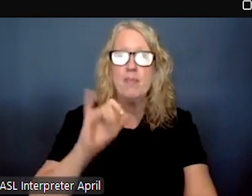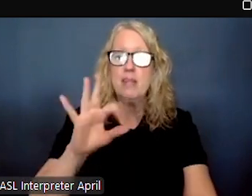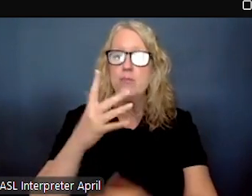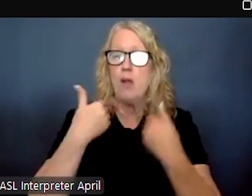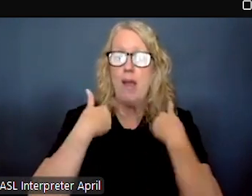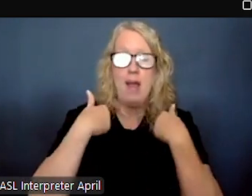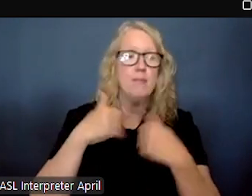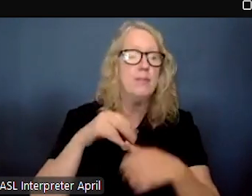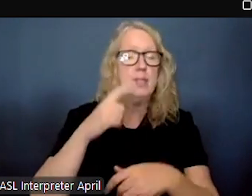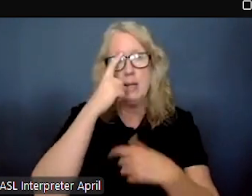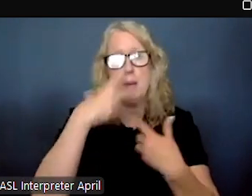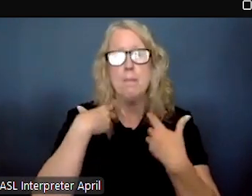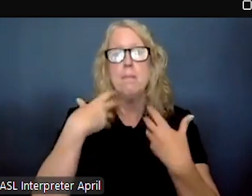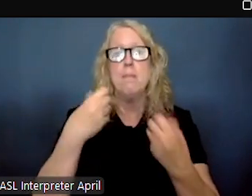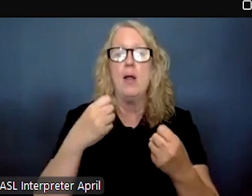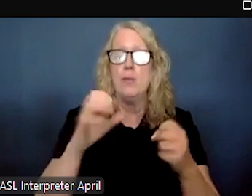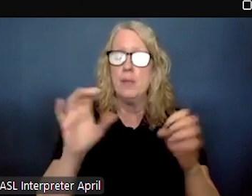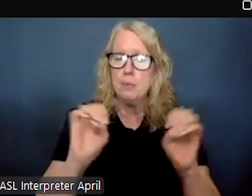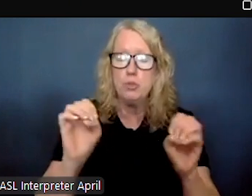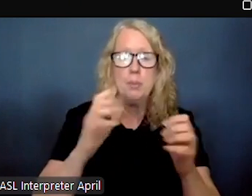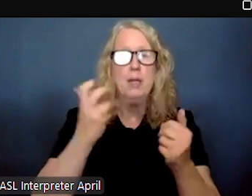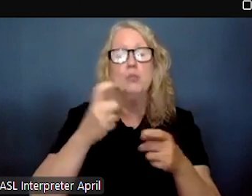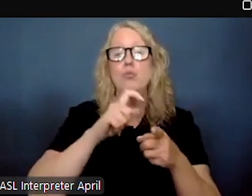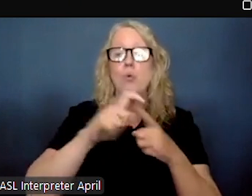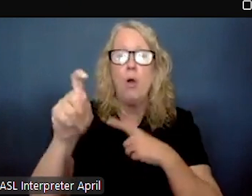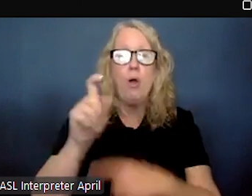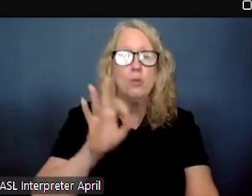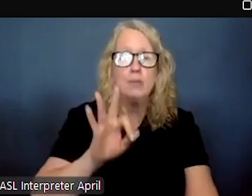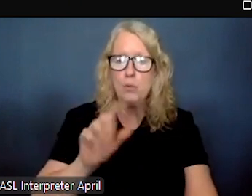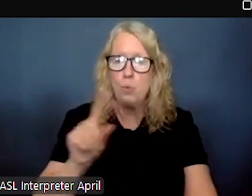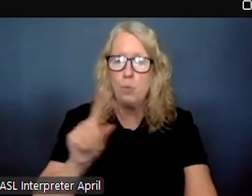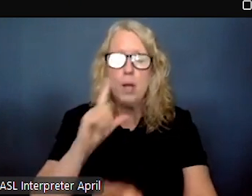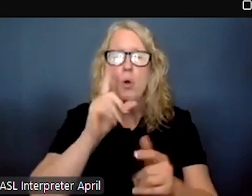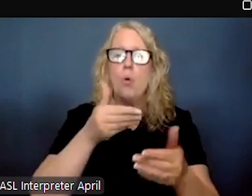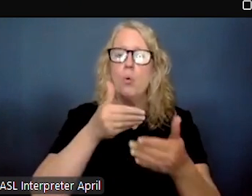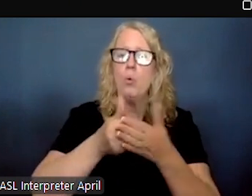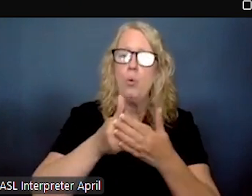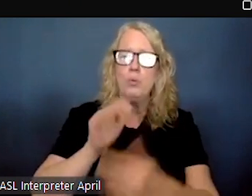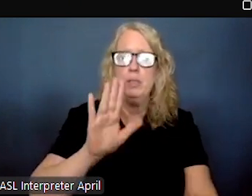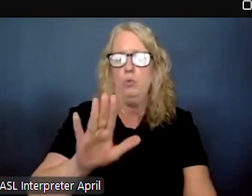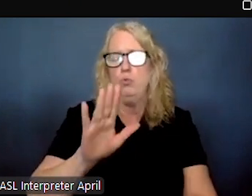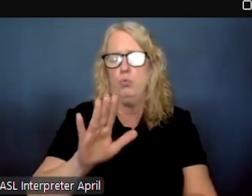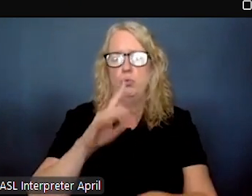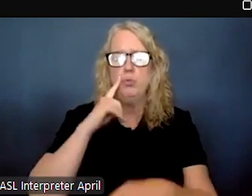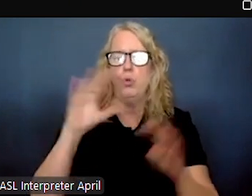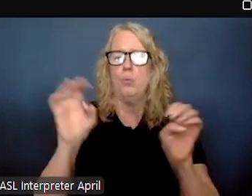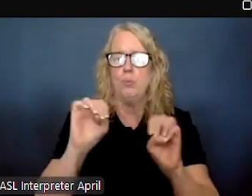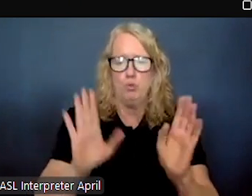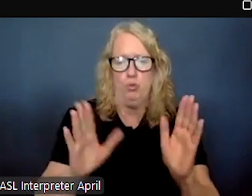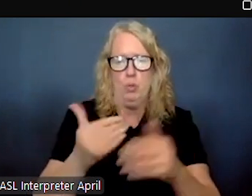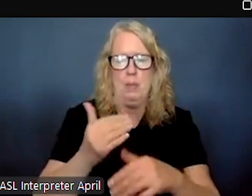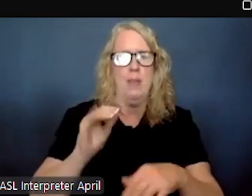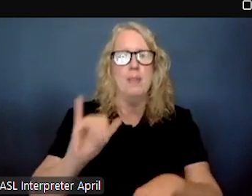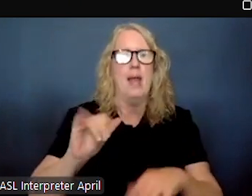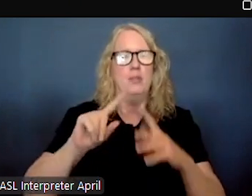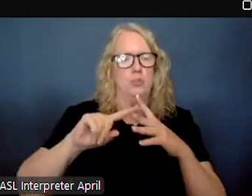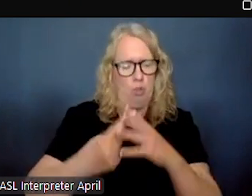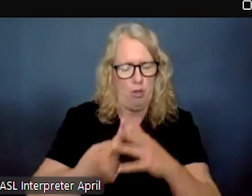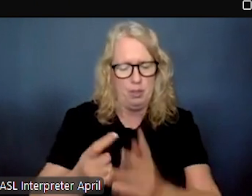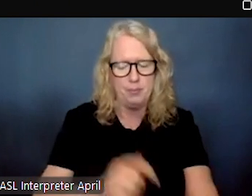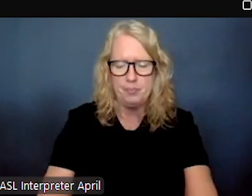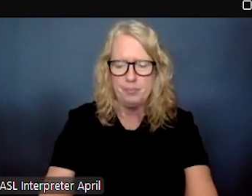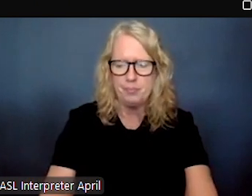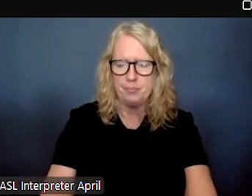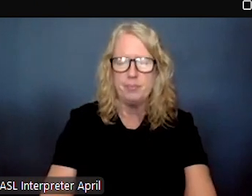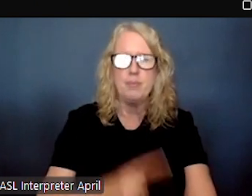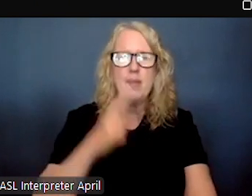having a mental health emergency, please call 911 or go to your nearest emergency room. That's where we've all started, right? And